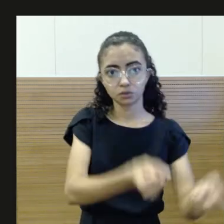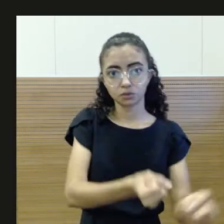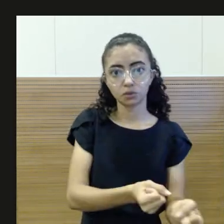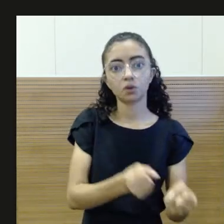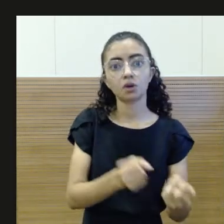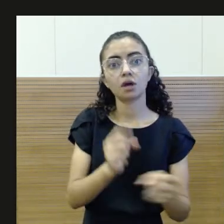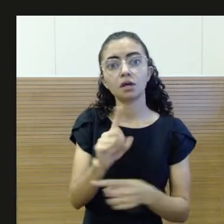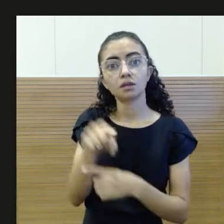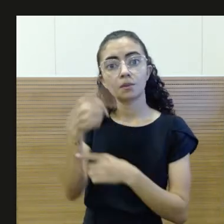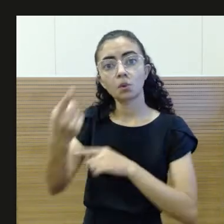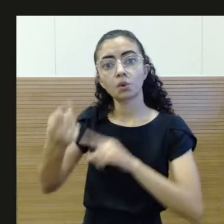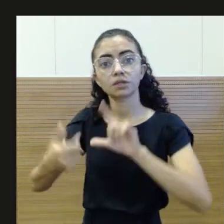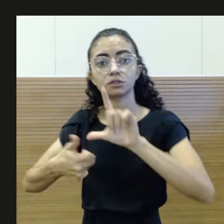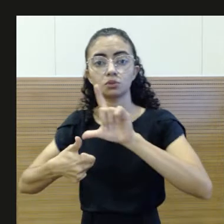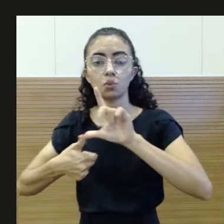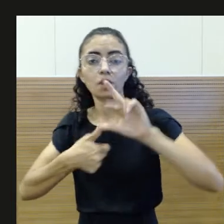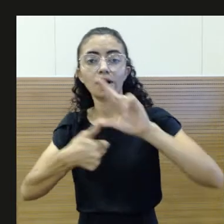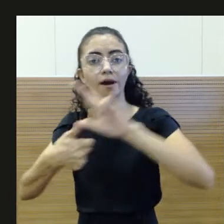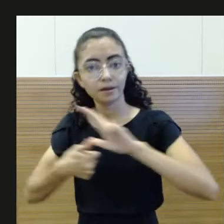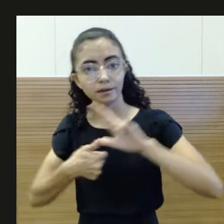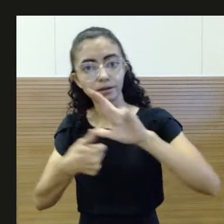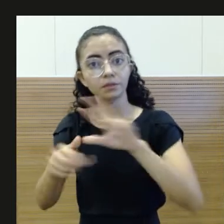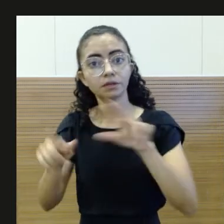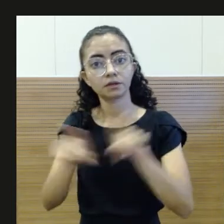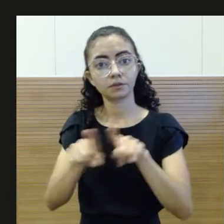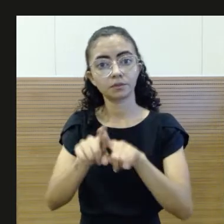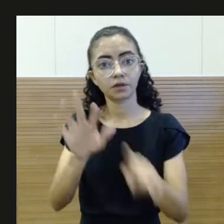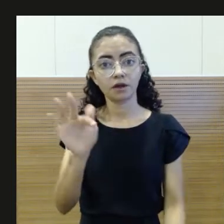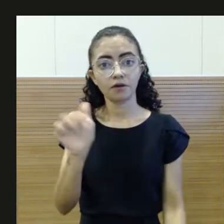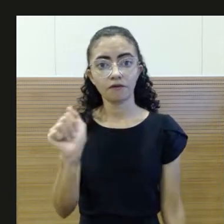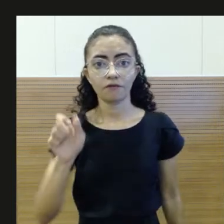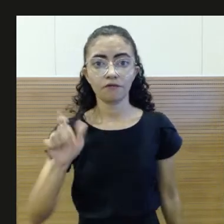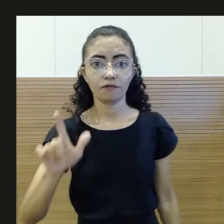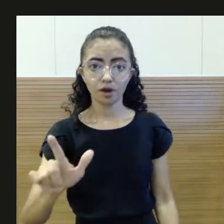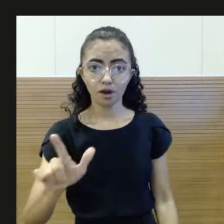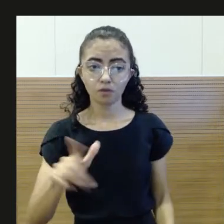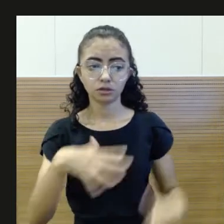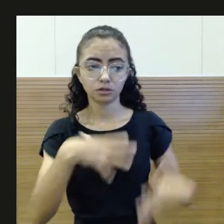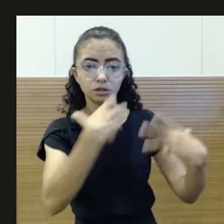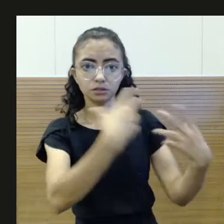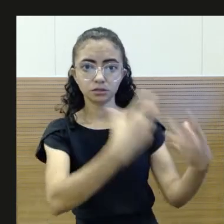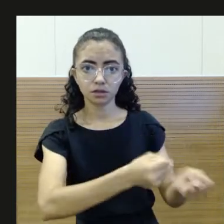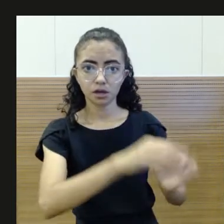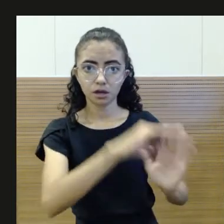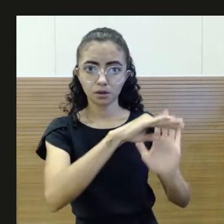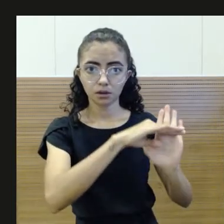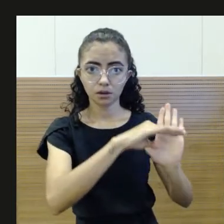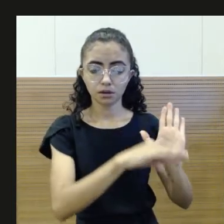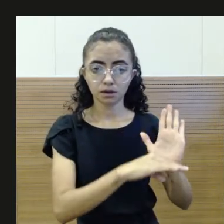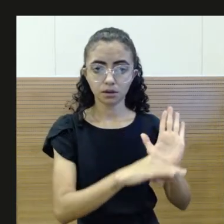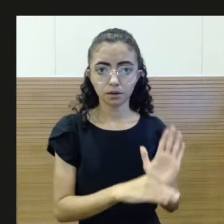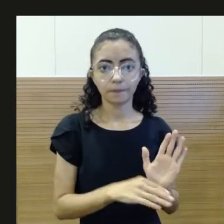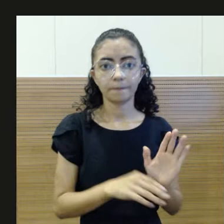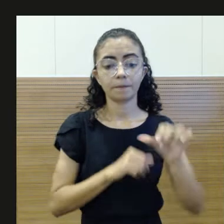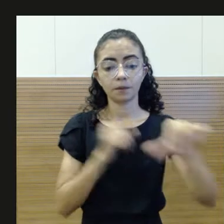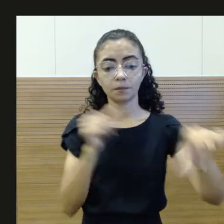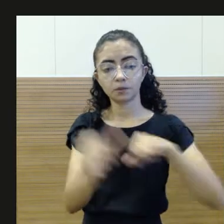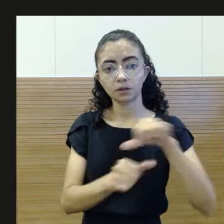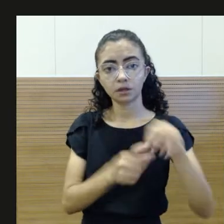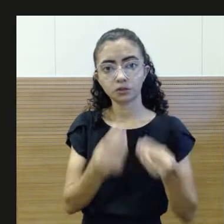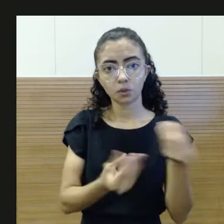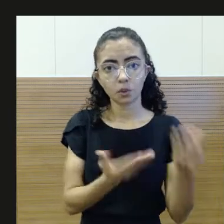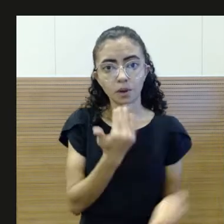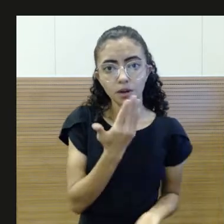dietary guidelines for the Argentinian population. And the updating of these